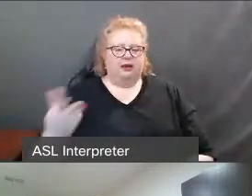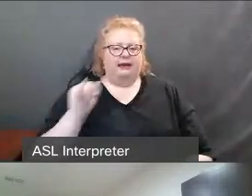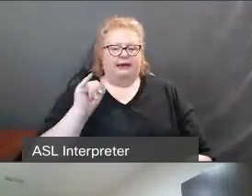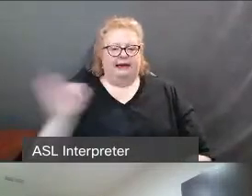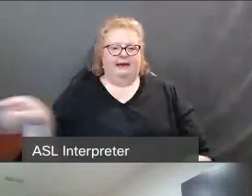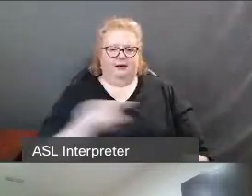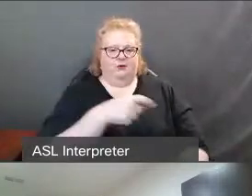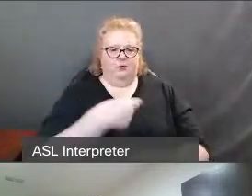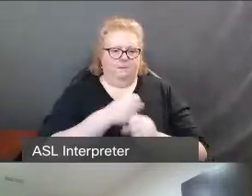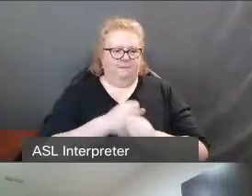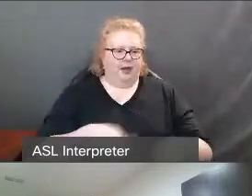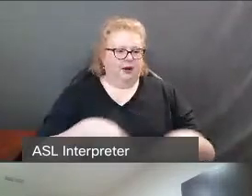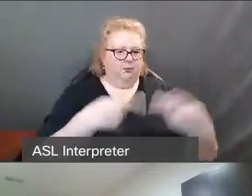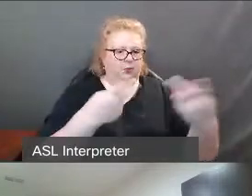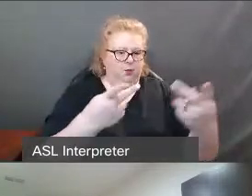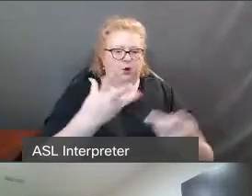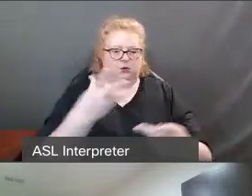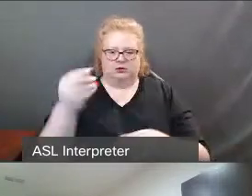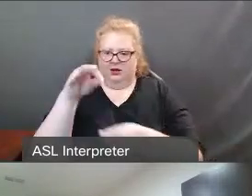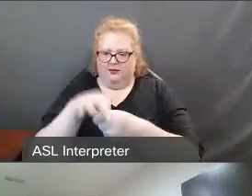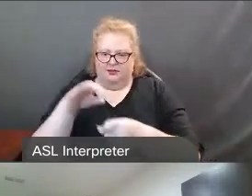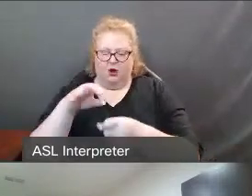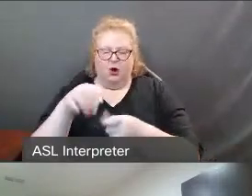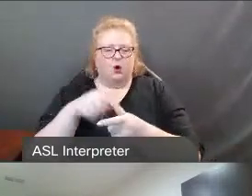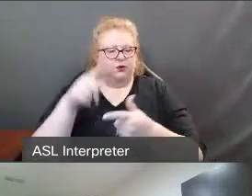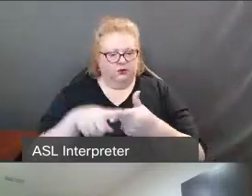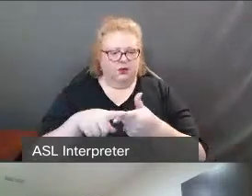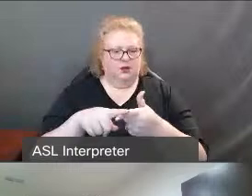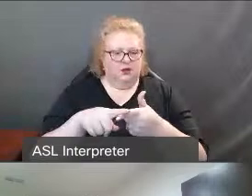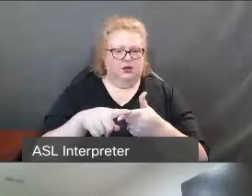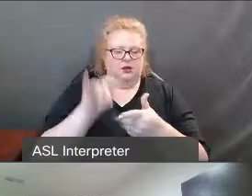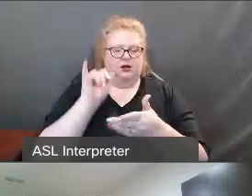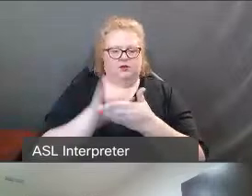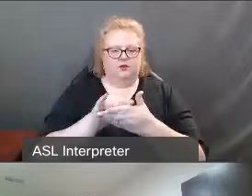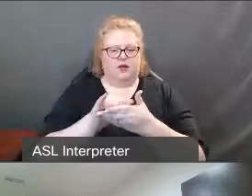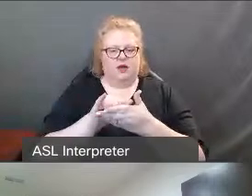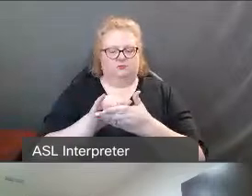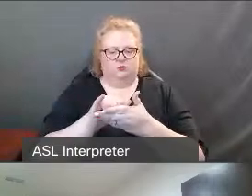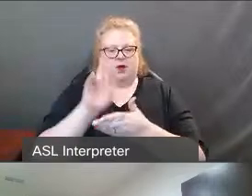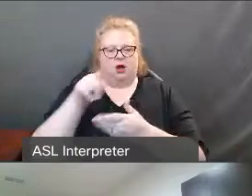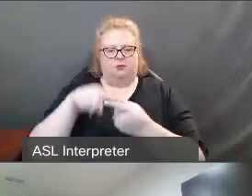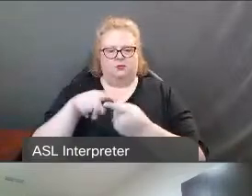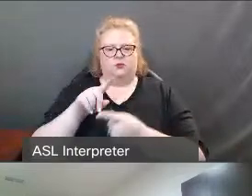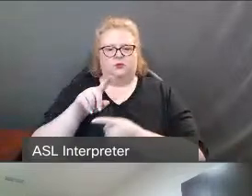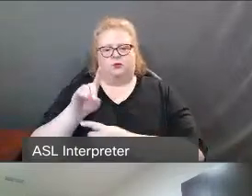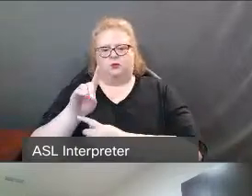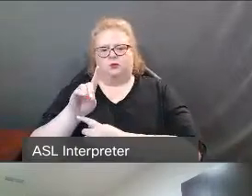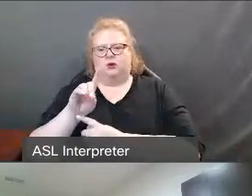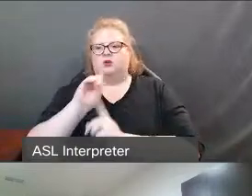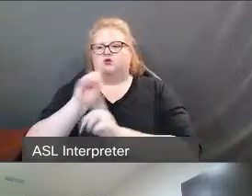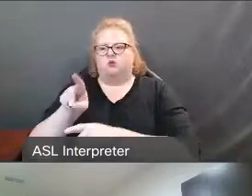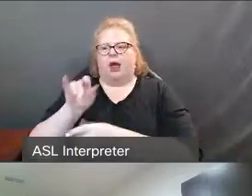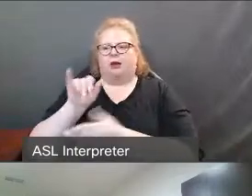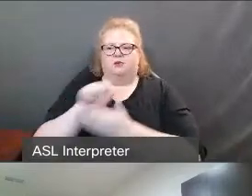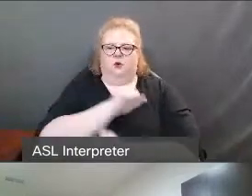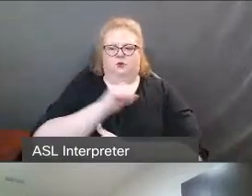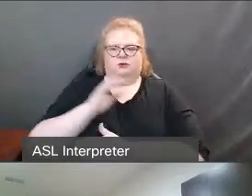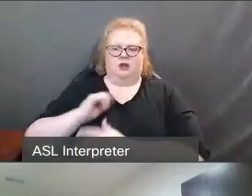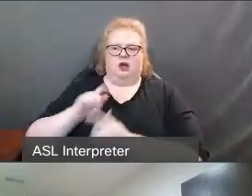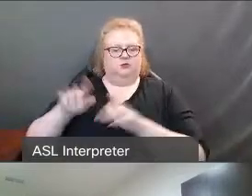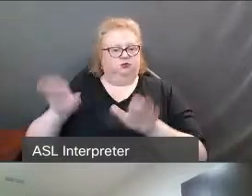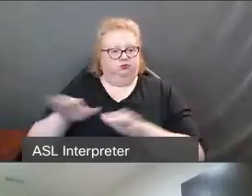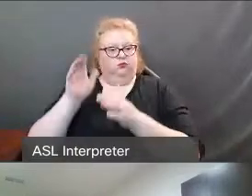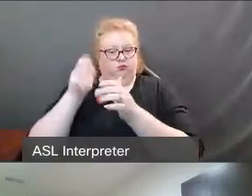make a proposal and take a vote, then that would direct staff to do the plan as requested.